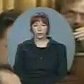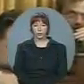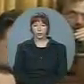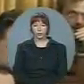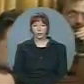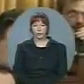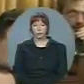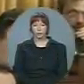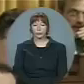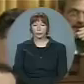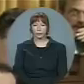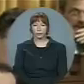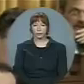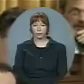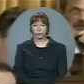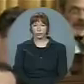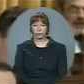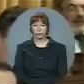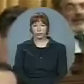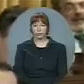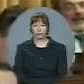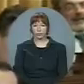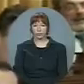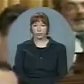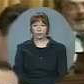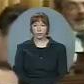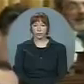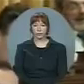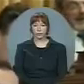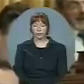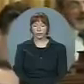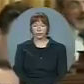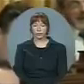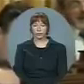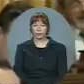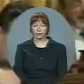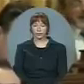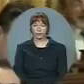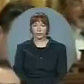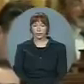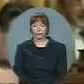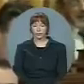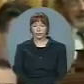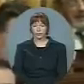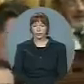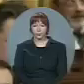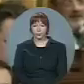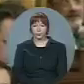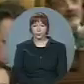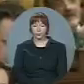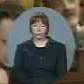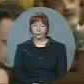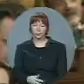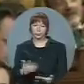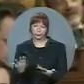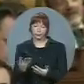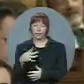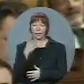instead of posturing on the subject of crime, this side of the House would like to be smart on